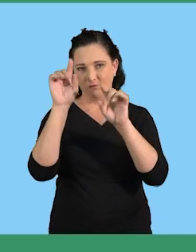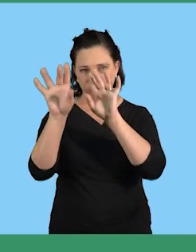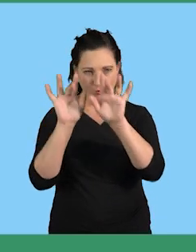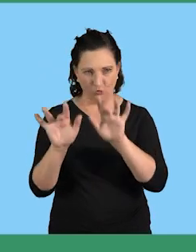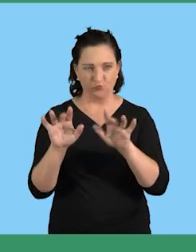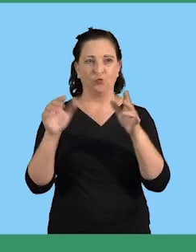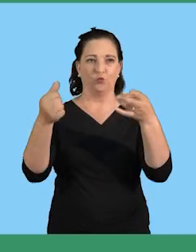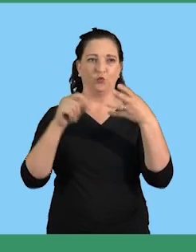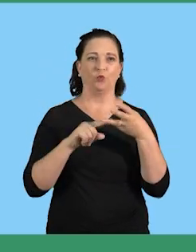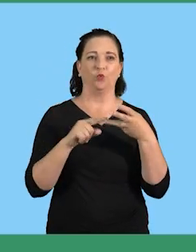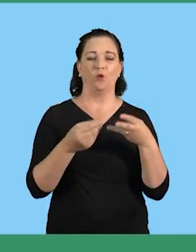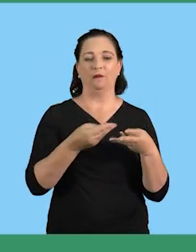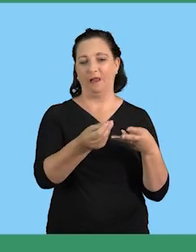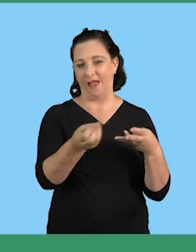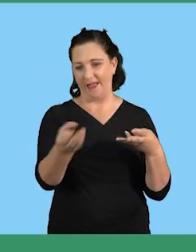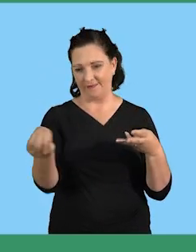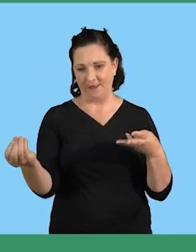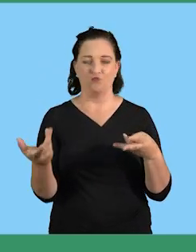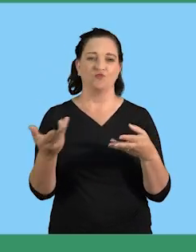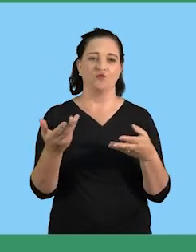got handouts, flyers, and brochures.